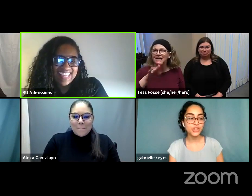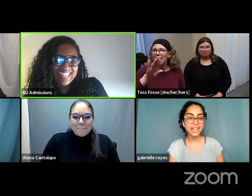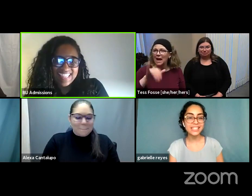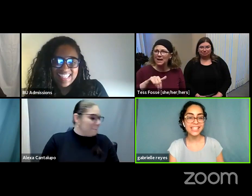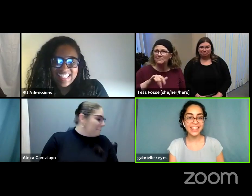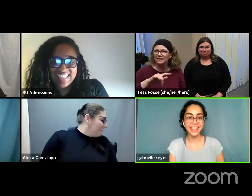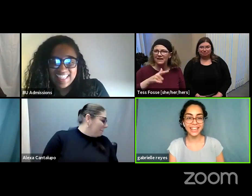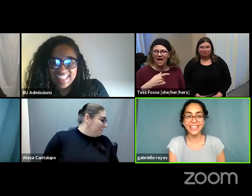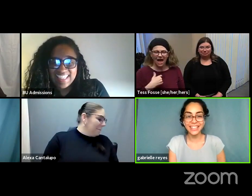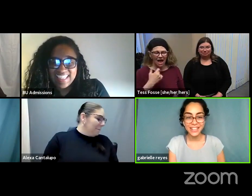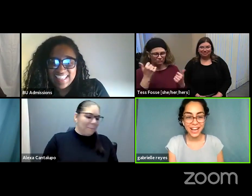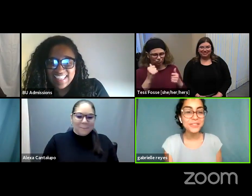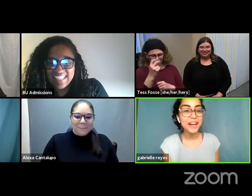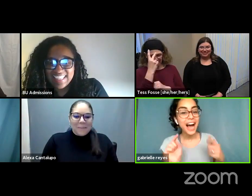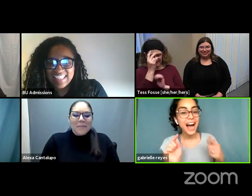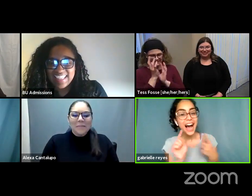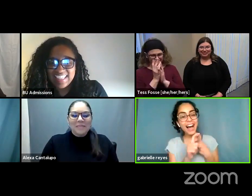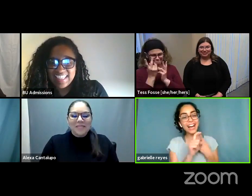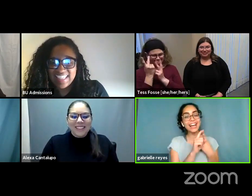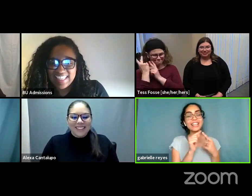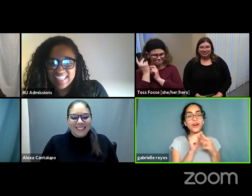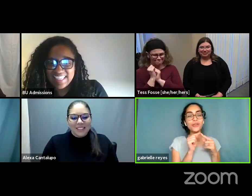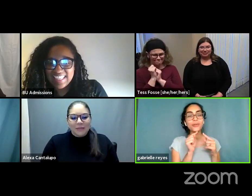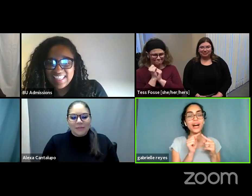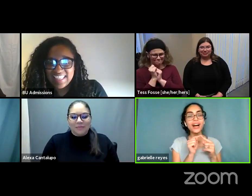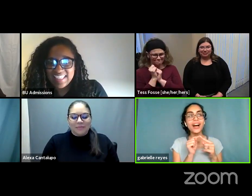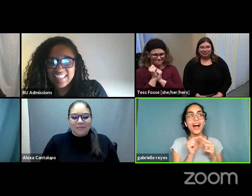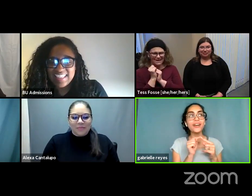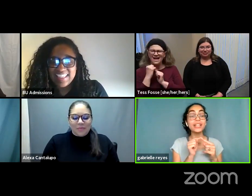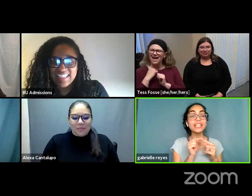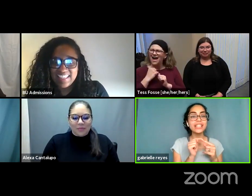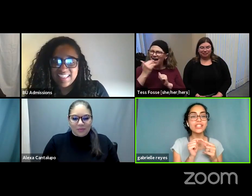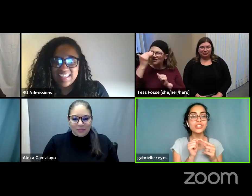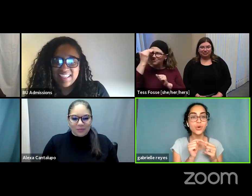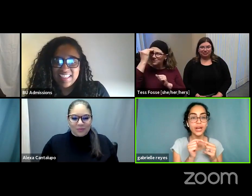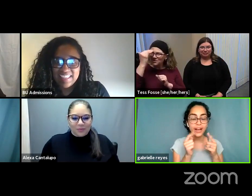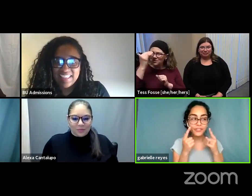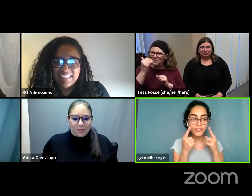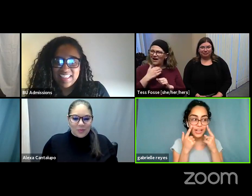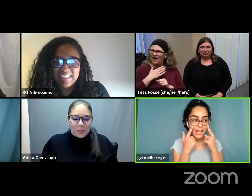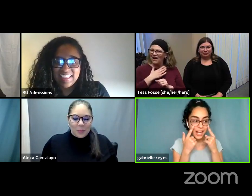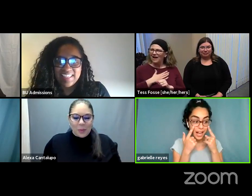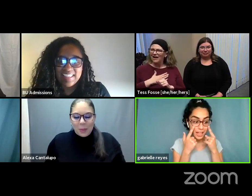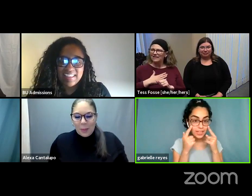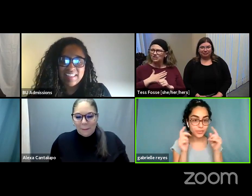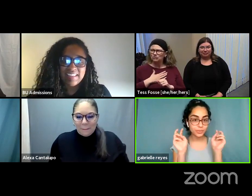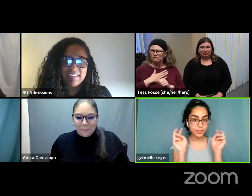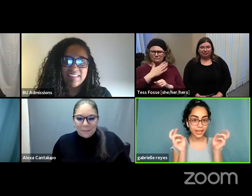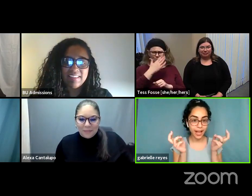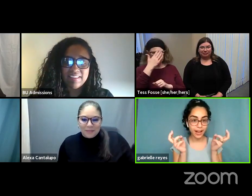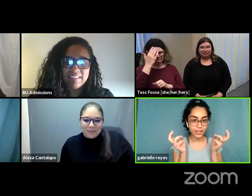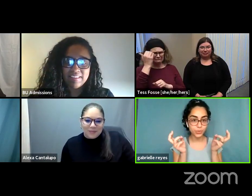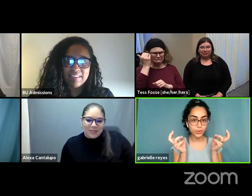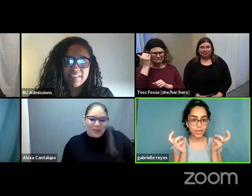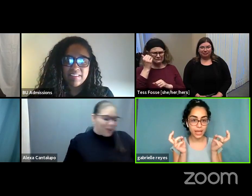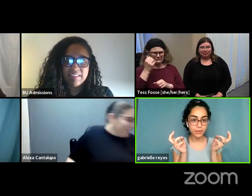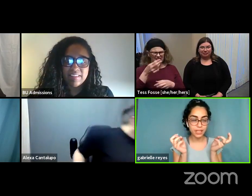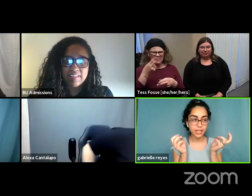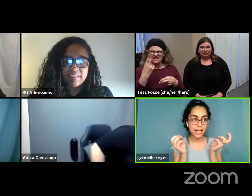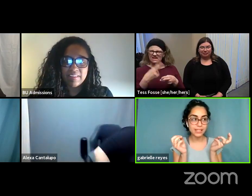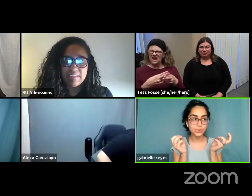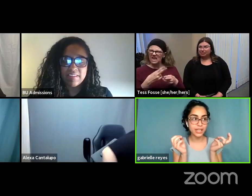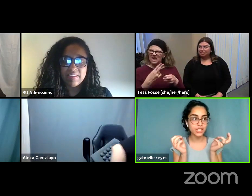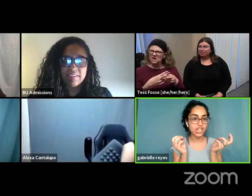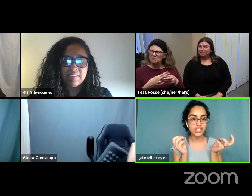I'm trying to think. I know I really did enjoy, I forgot the actual name